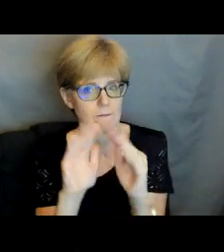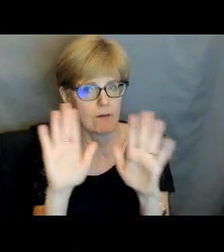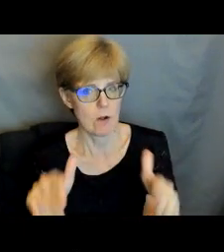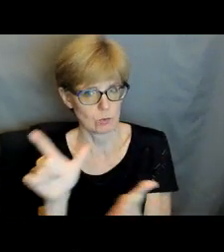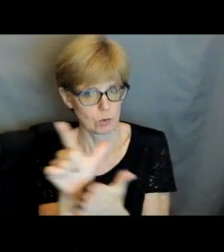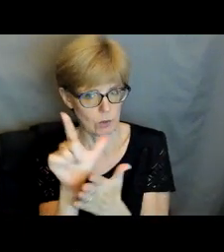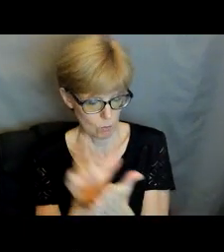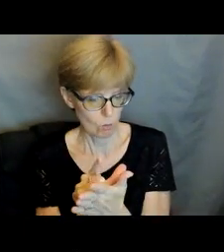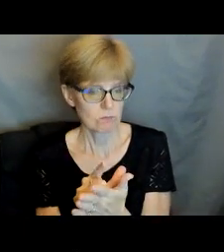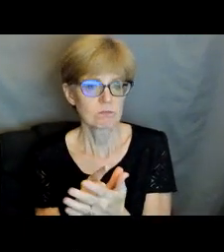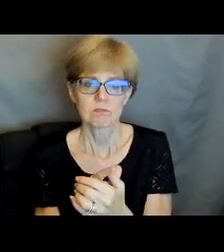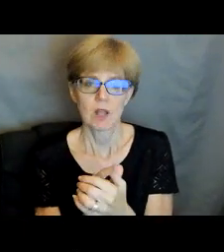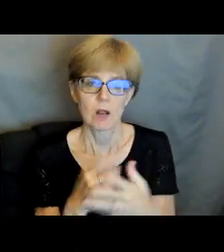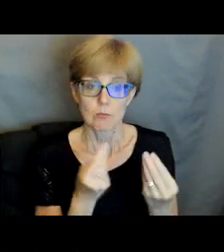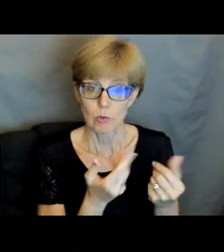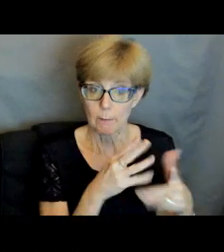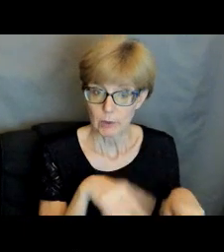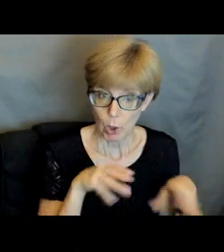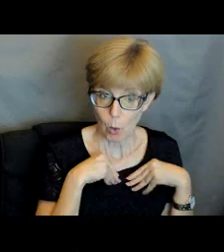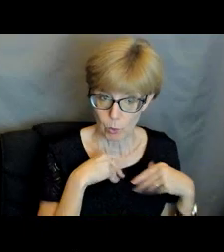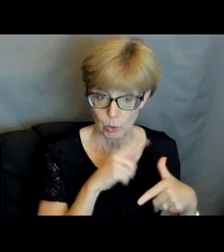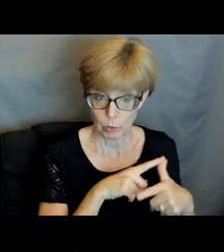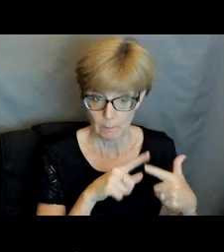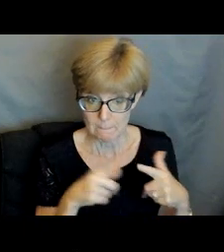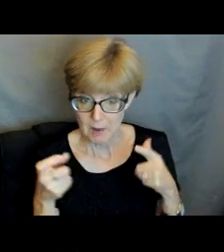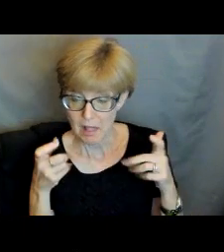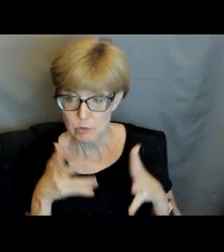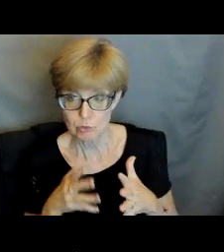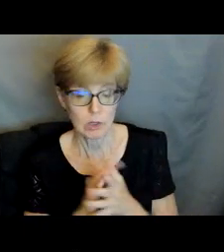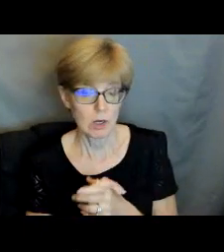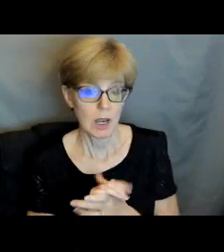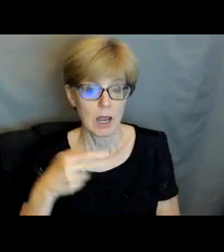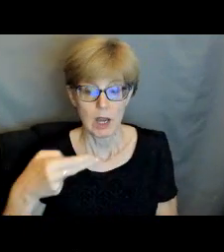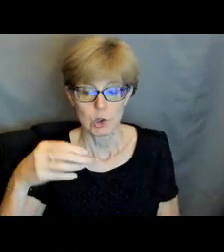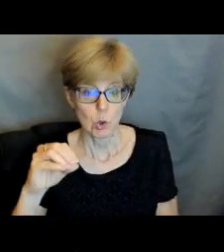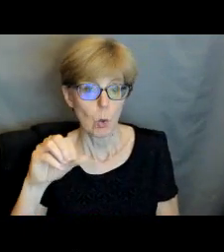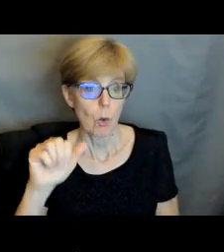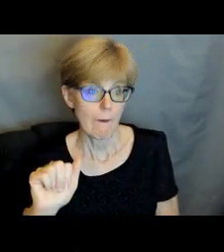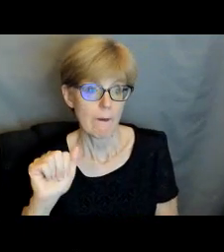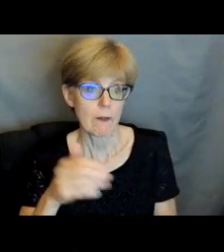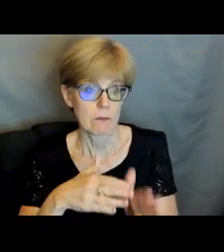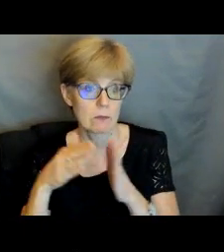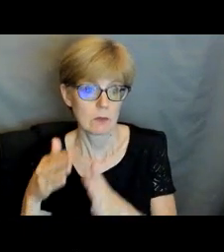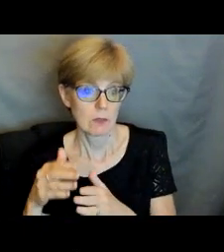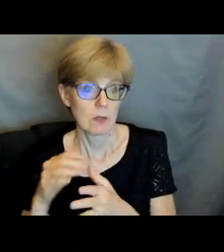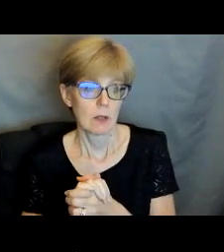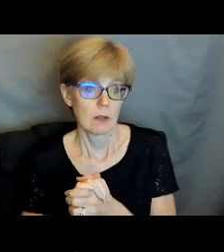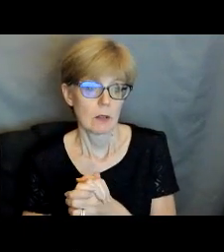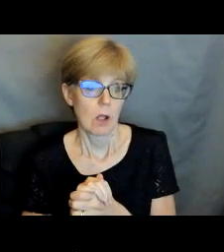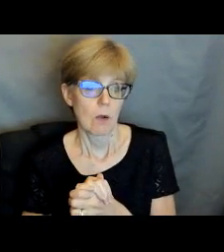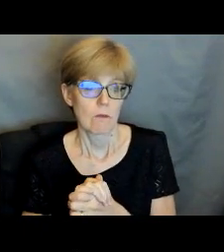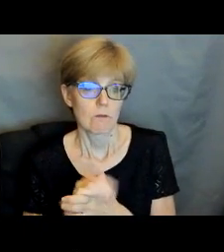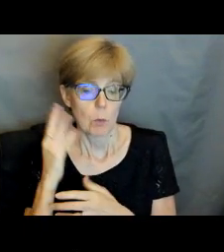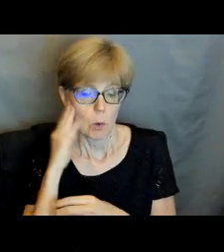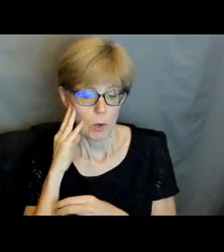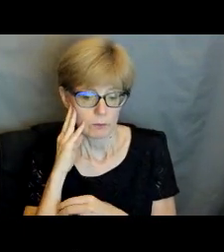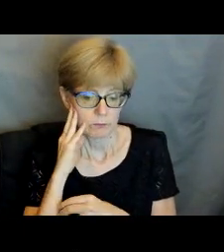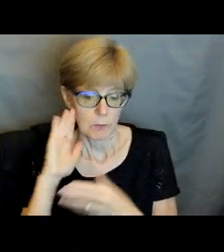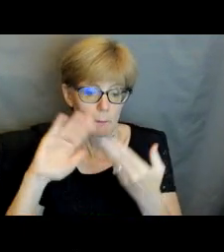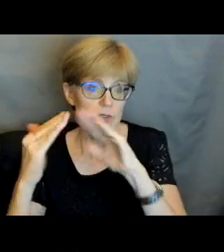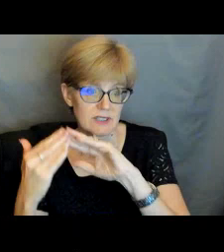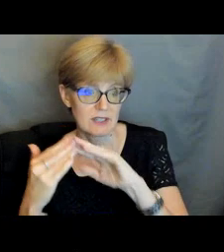anyone from a property owner to a manager to an HOA board or association to municipal